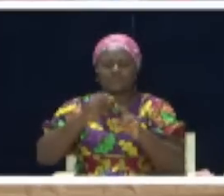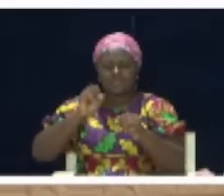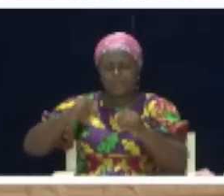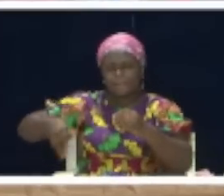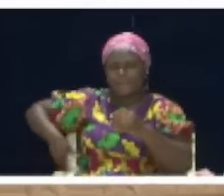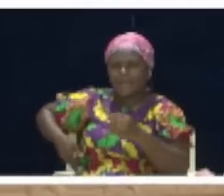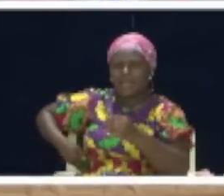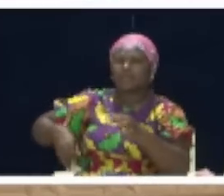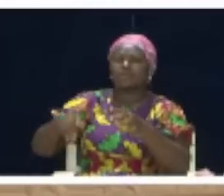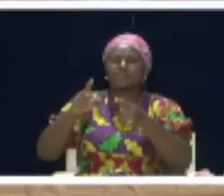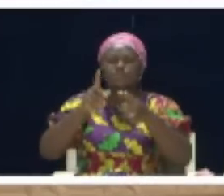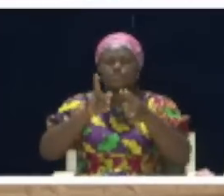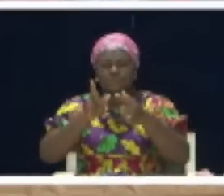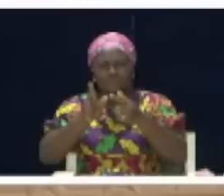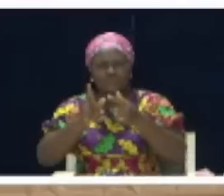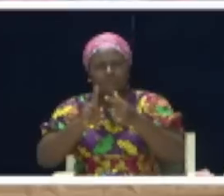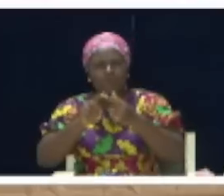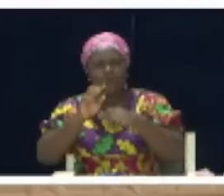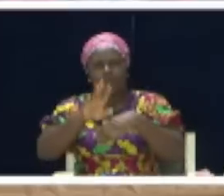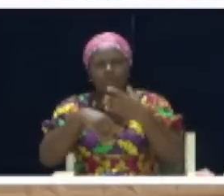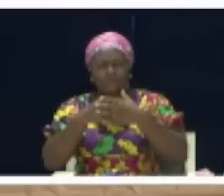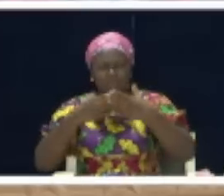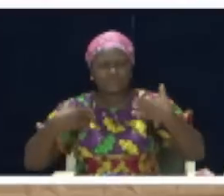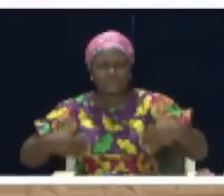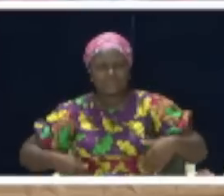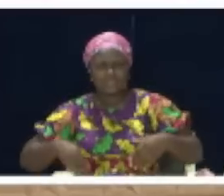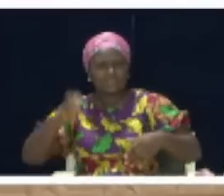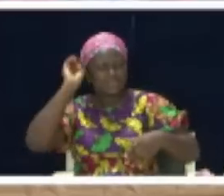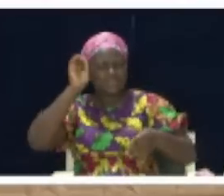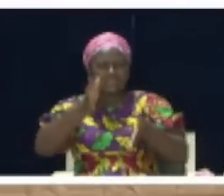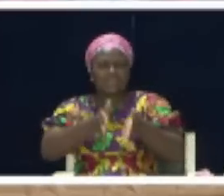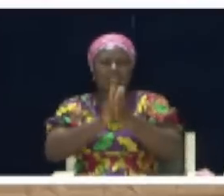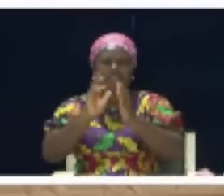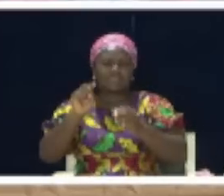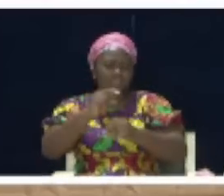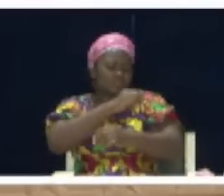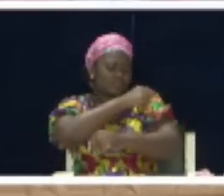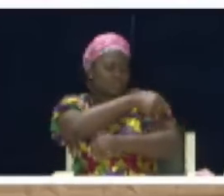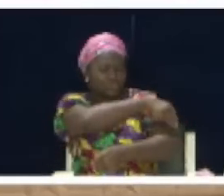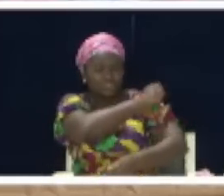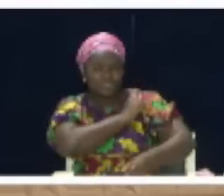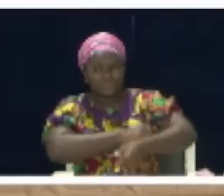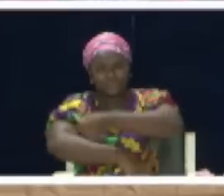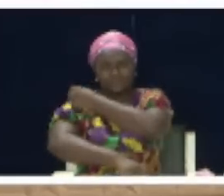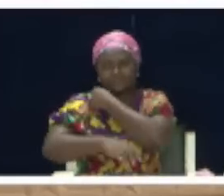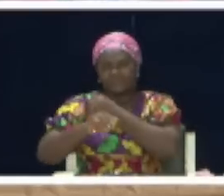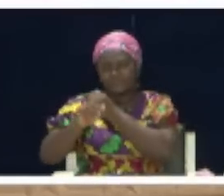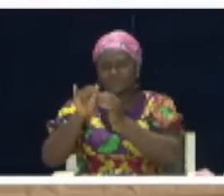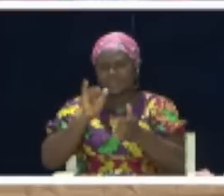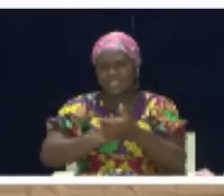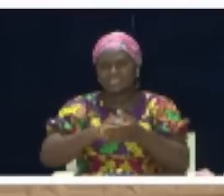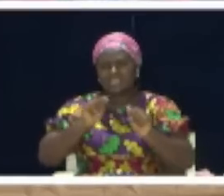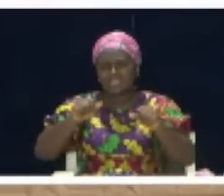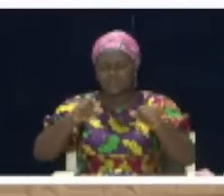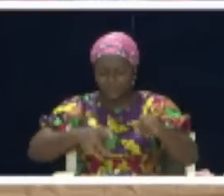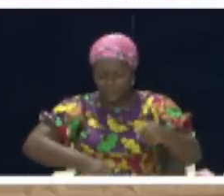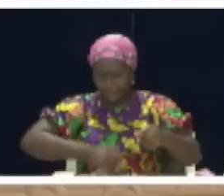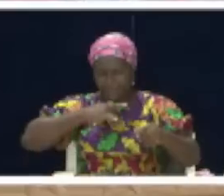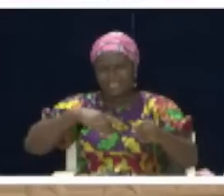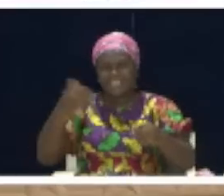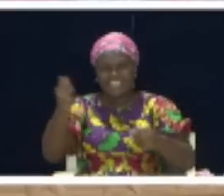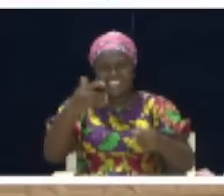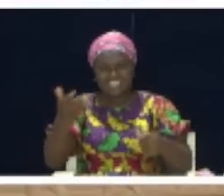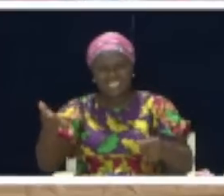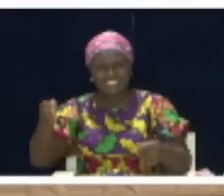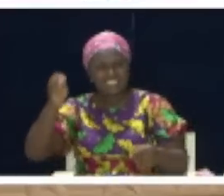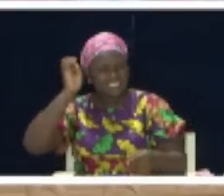And asked the chief, do you feel anything? The chief said, no. He said, Chief, go